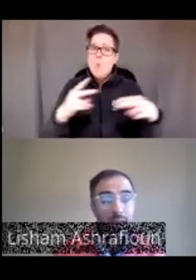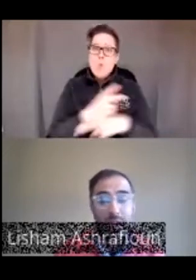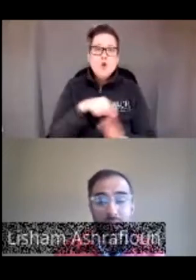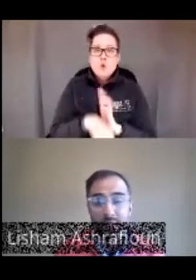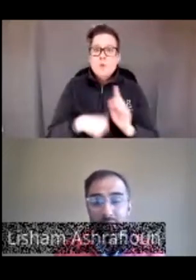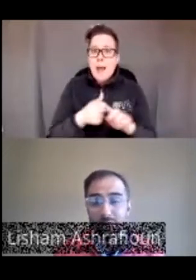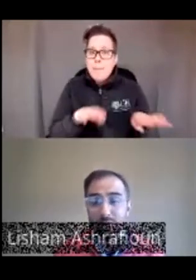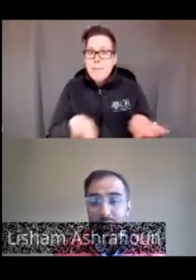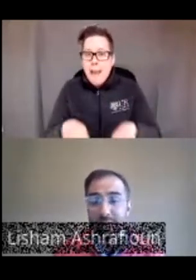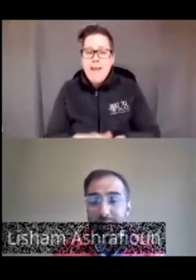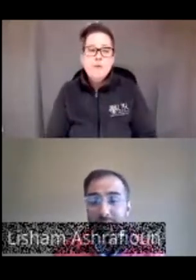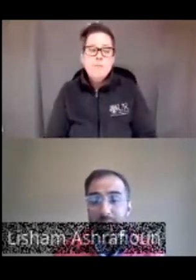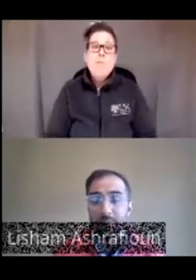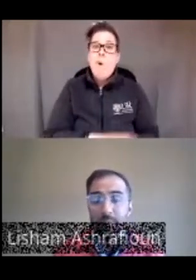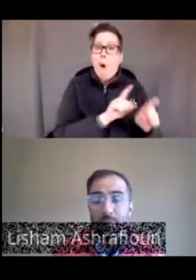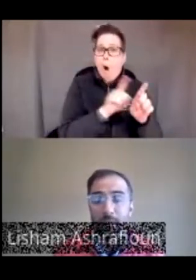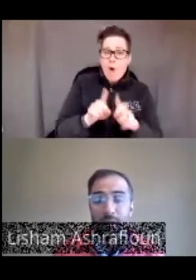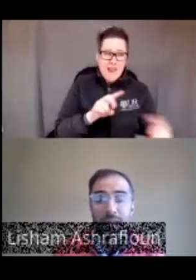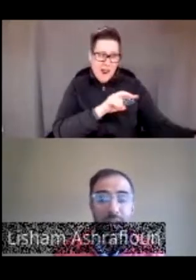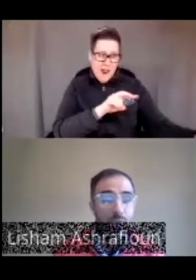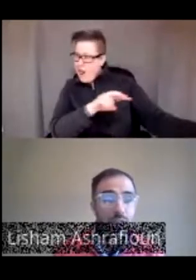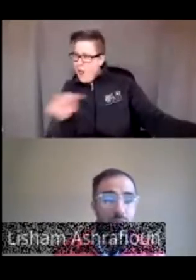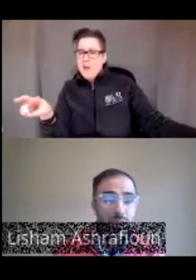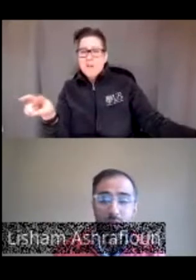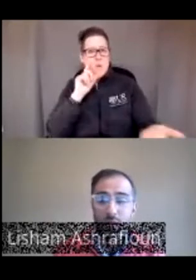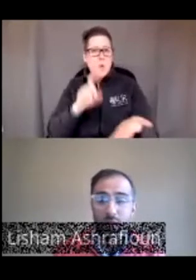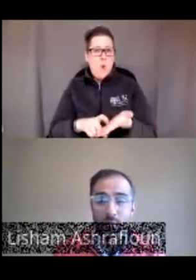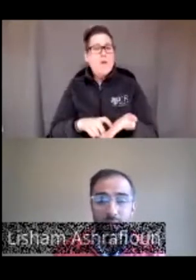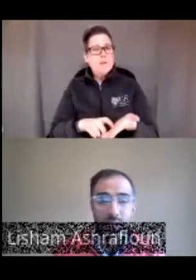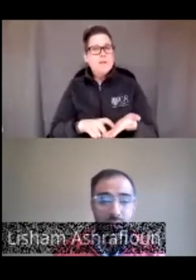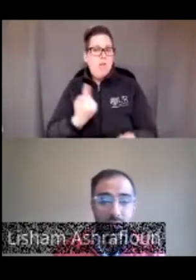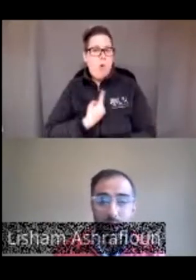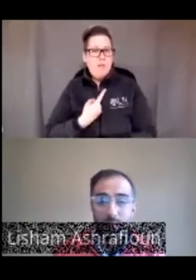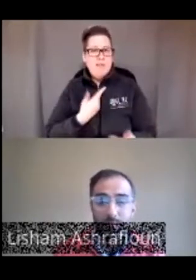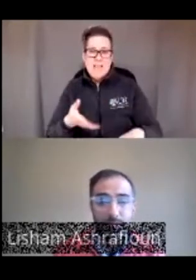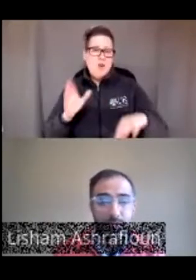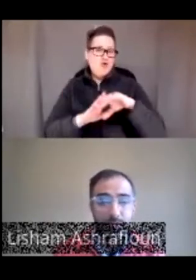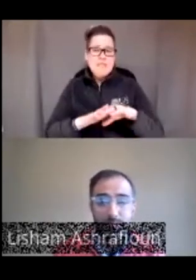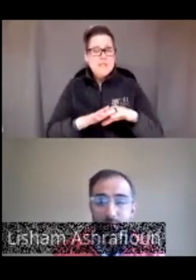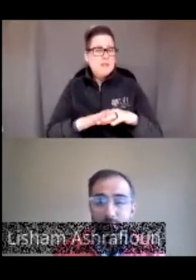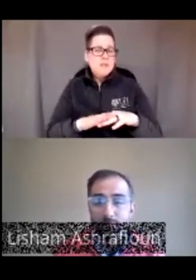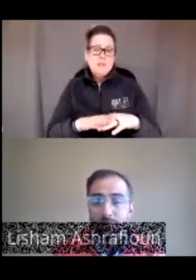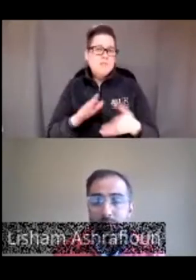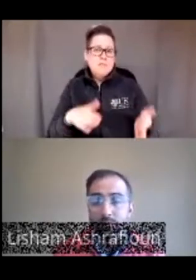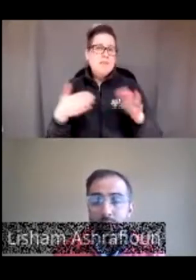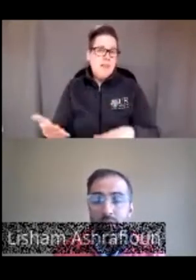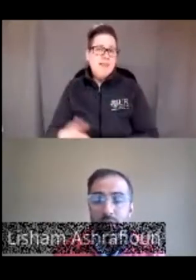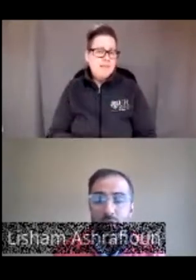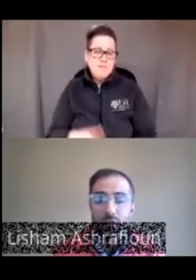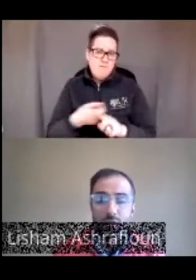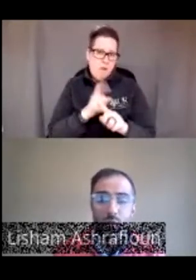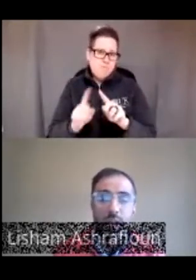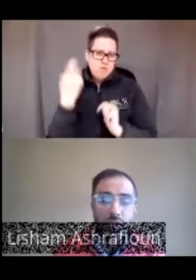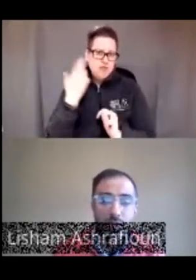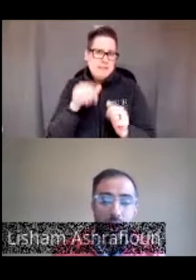And then meta-analyses also indicate that it increases risk of all-cause mortality as well. And so